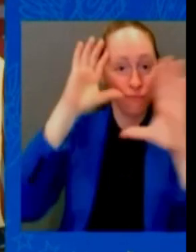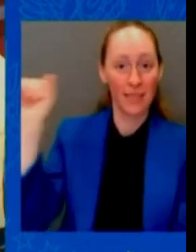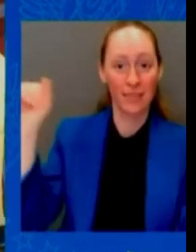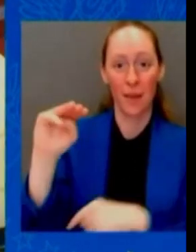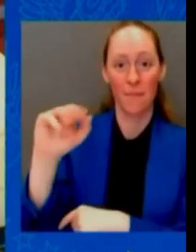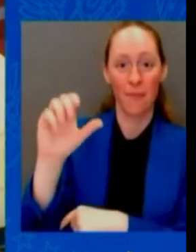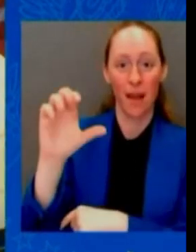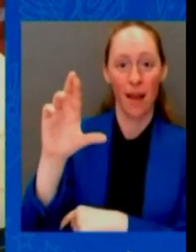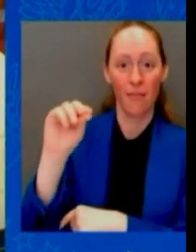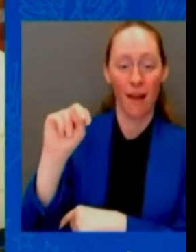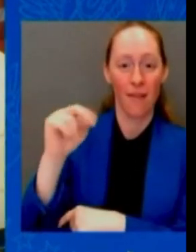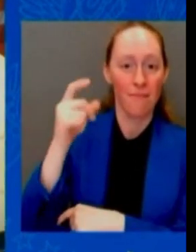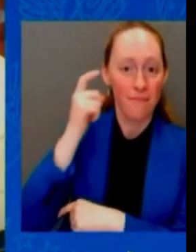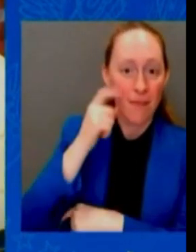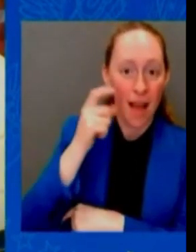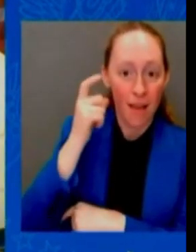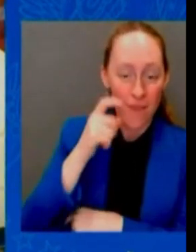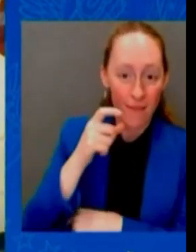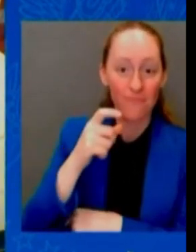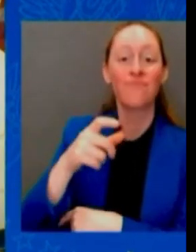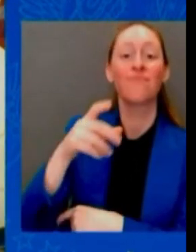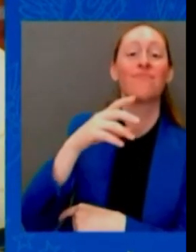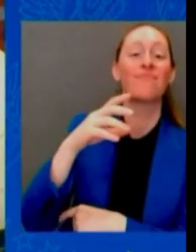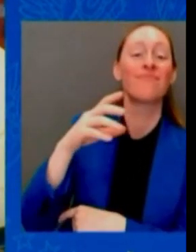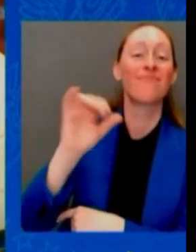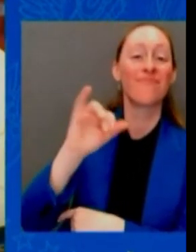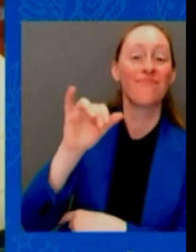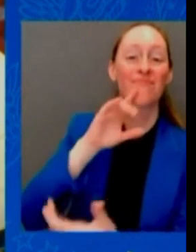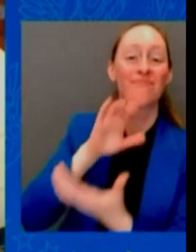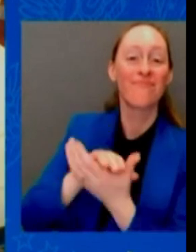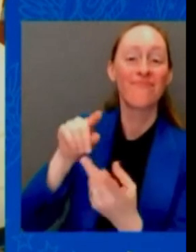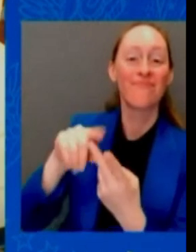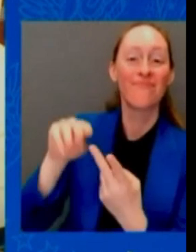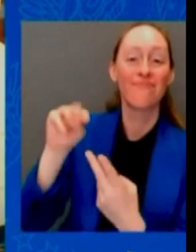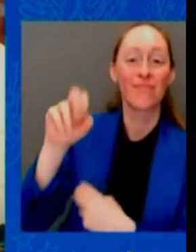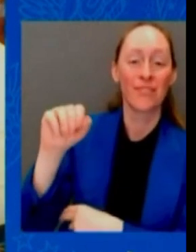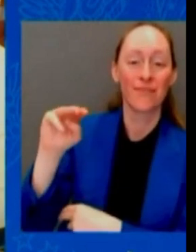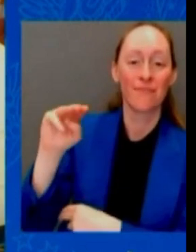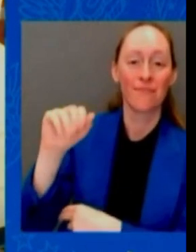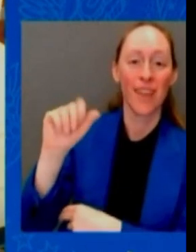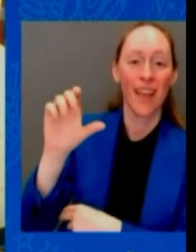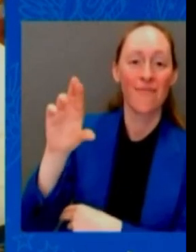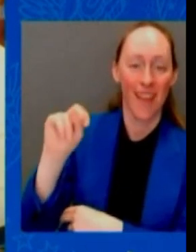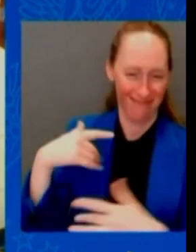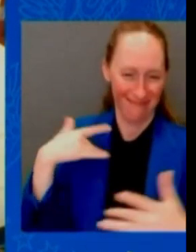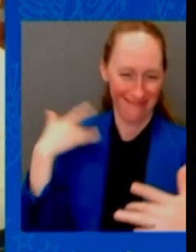genuine honor to host you for the first state visit of my administration.